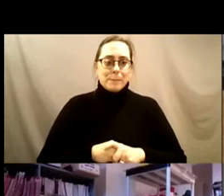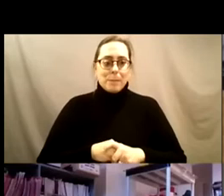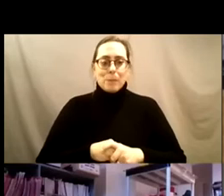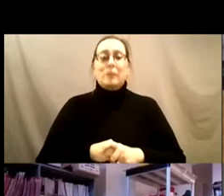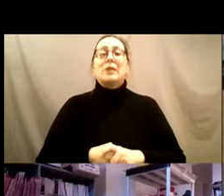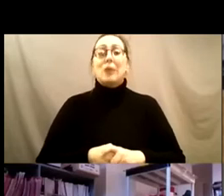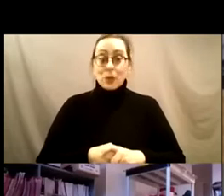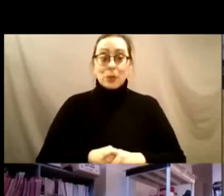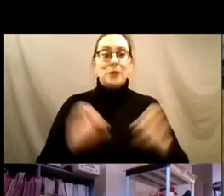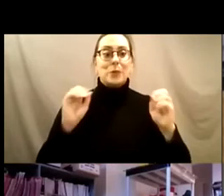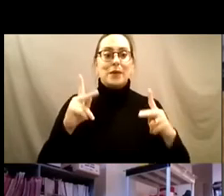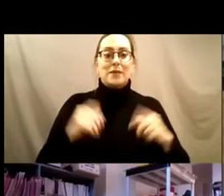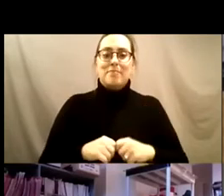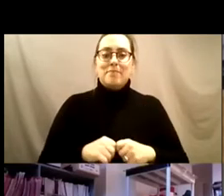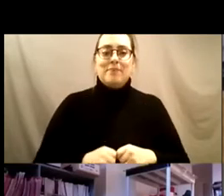Okay.